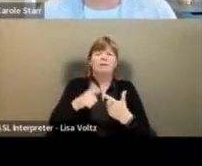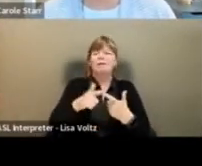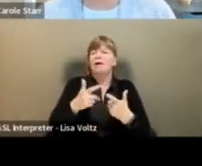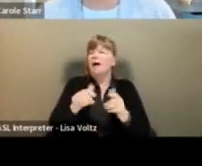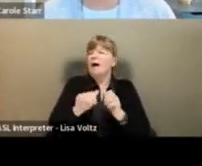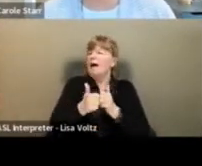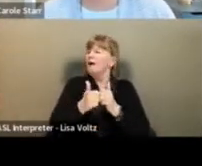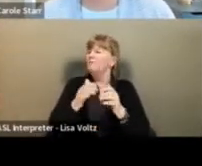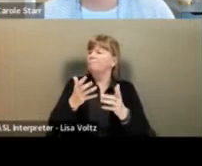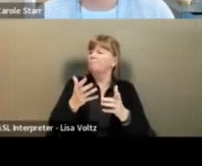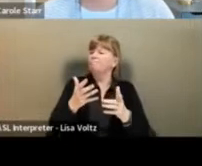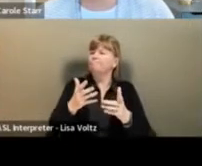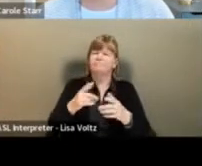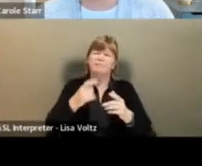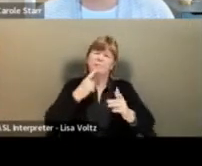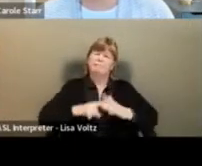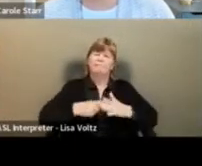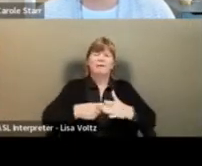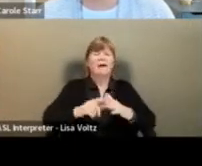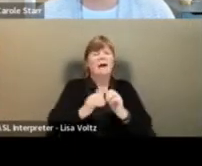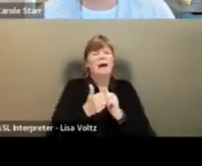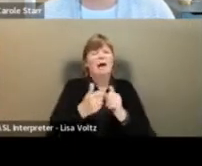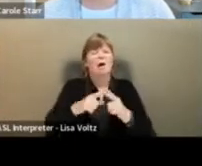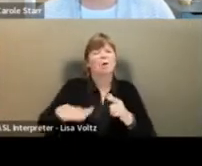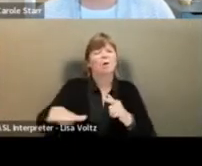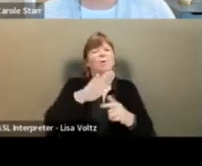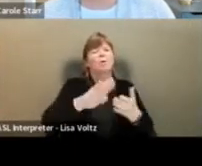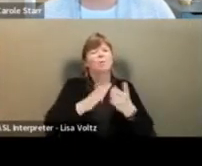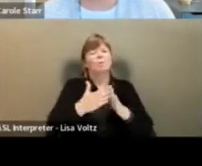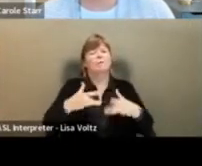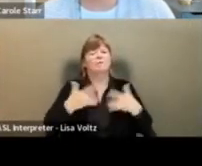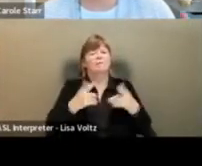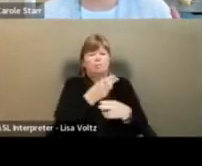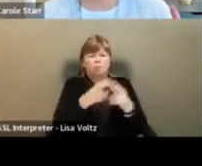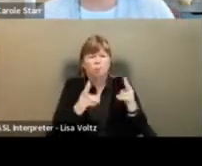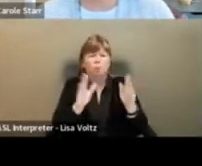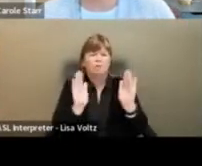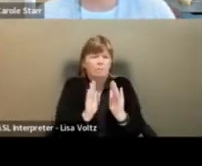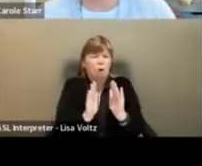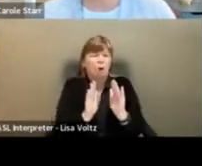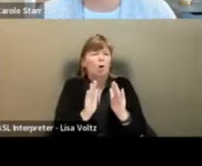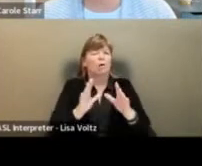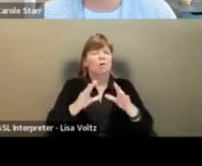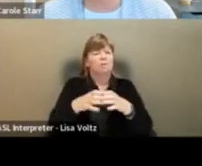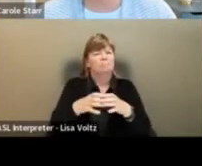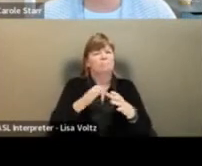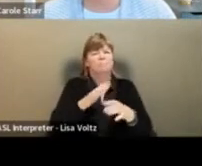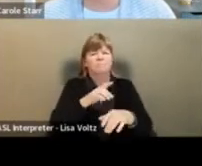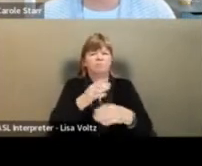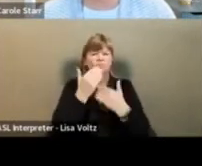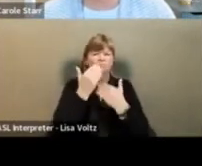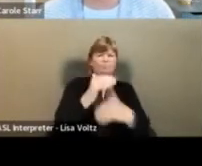ways for, at least at the beginning, for commitments to be short, to be small, to be short and small and short time